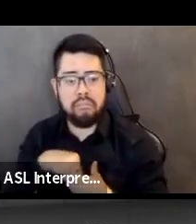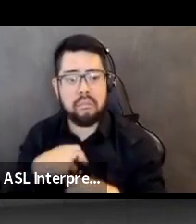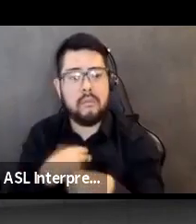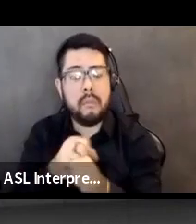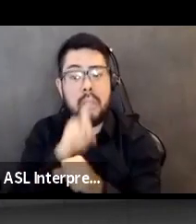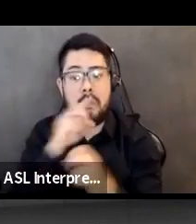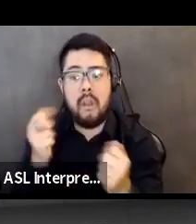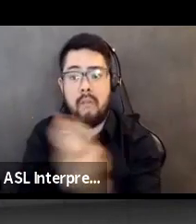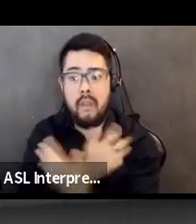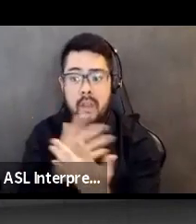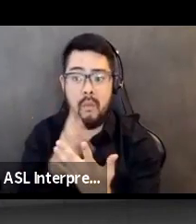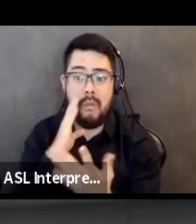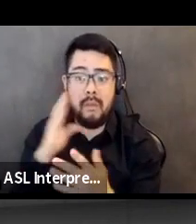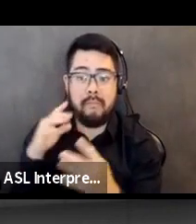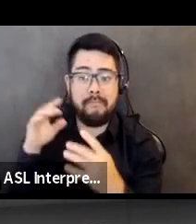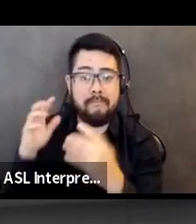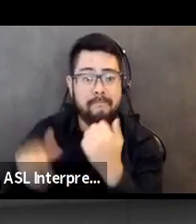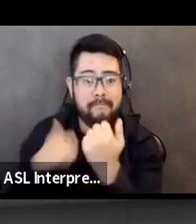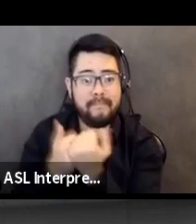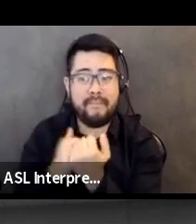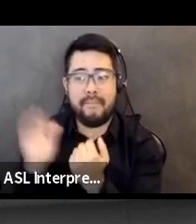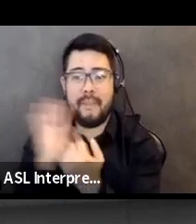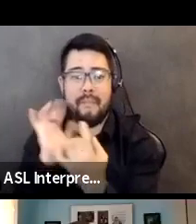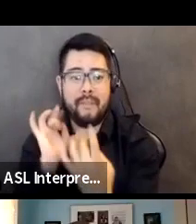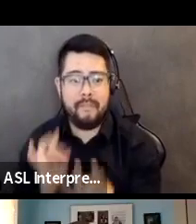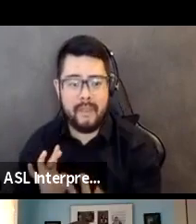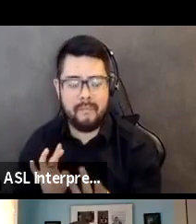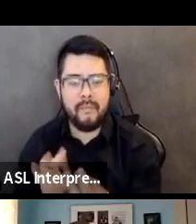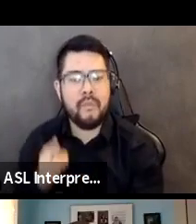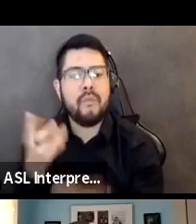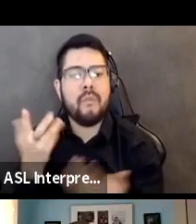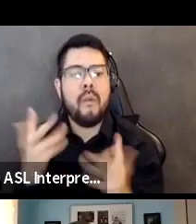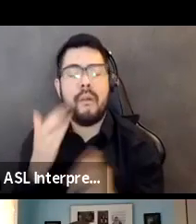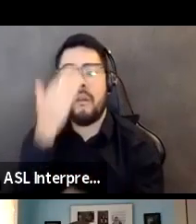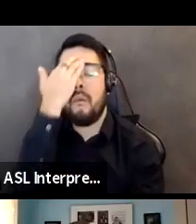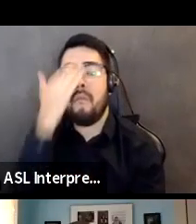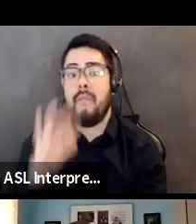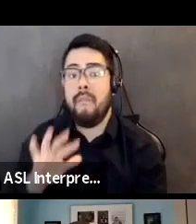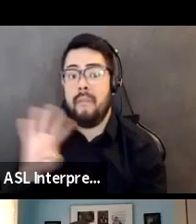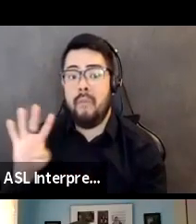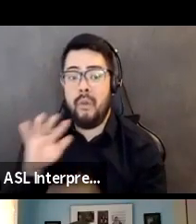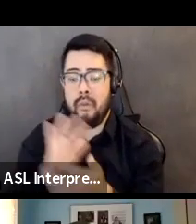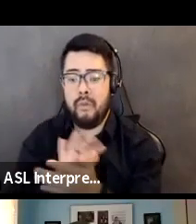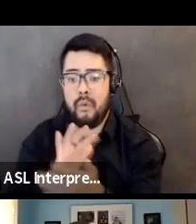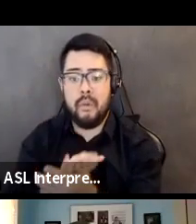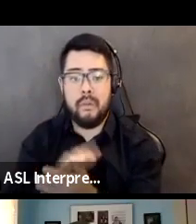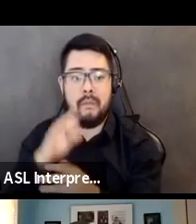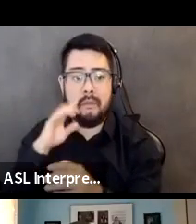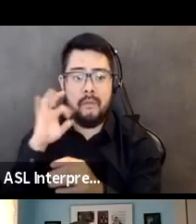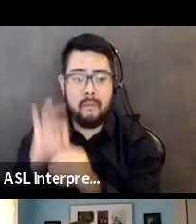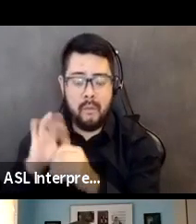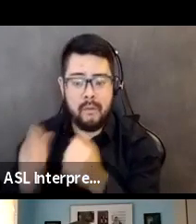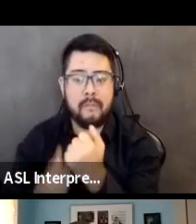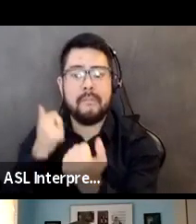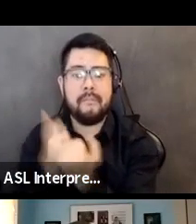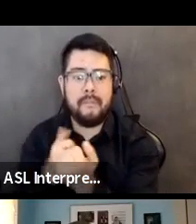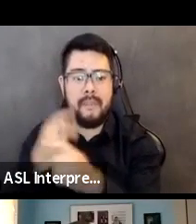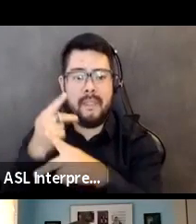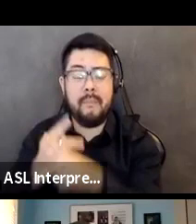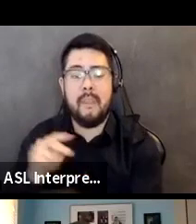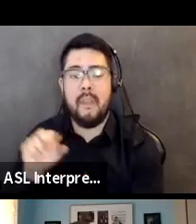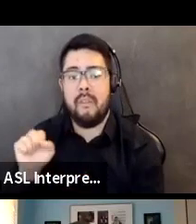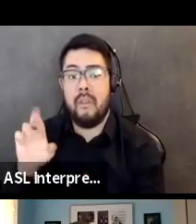this and as you know 54 schools voted to keep the sro program